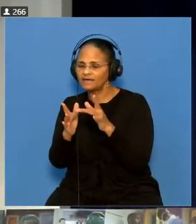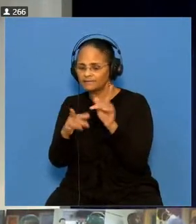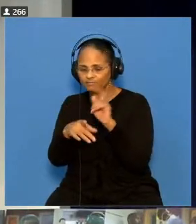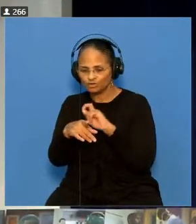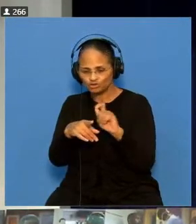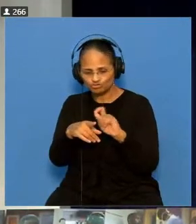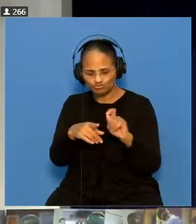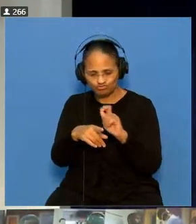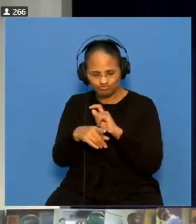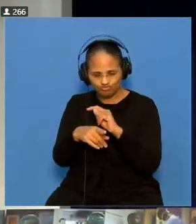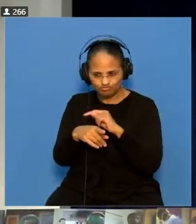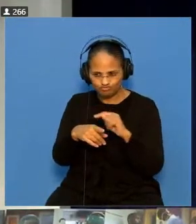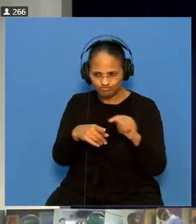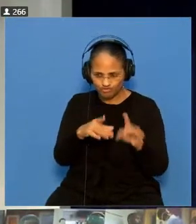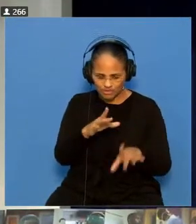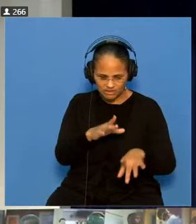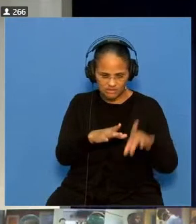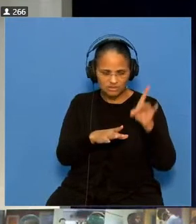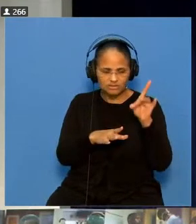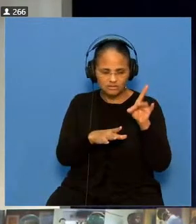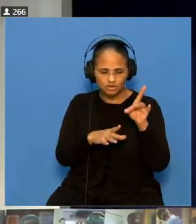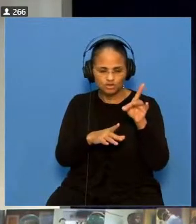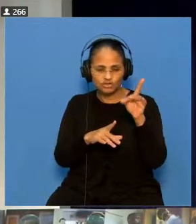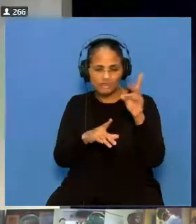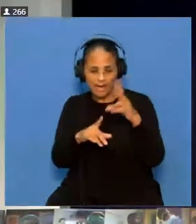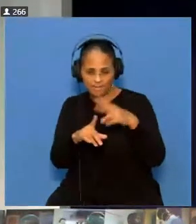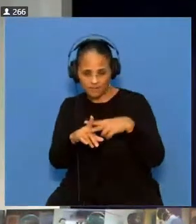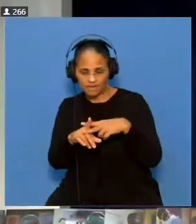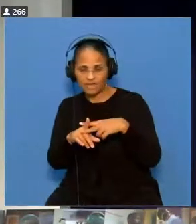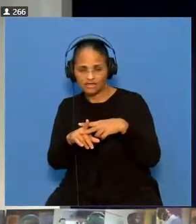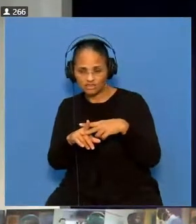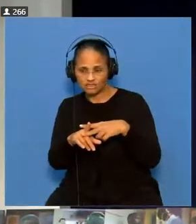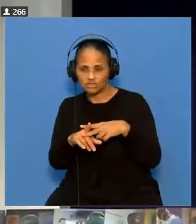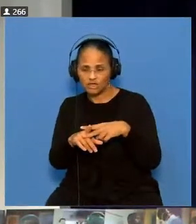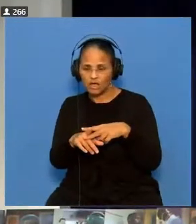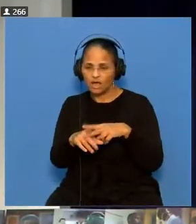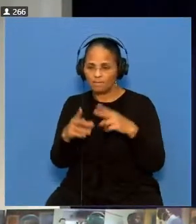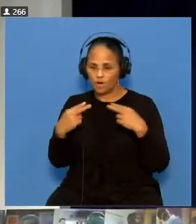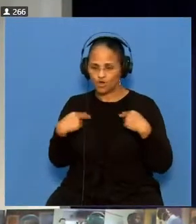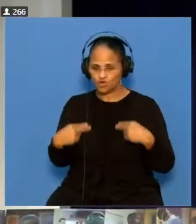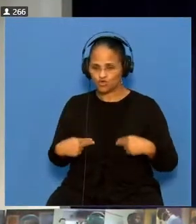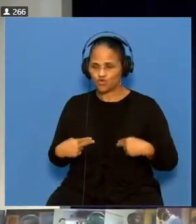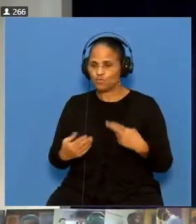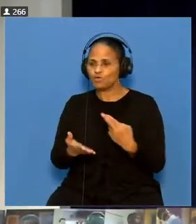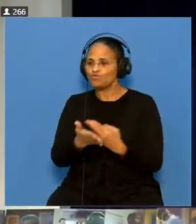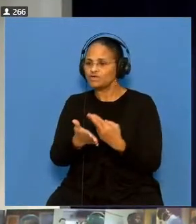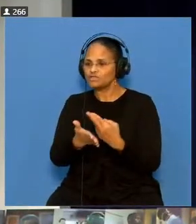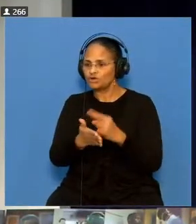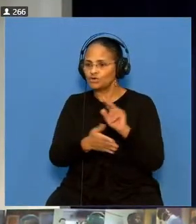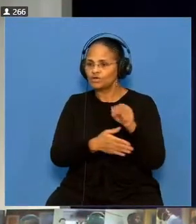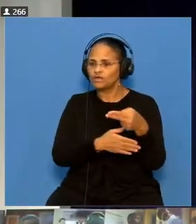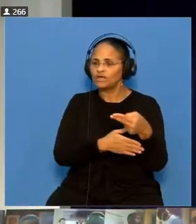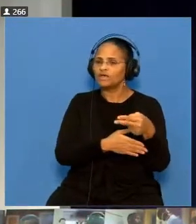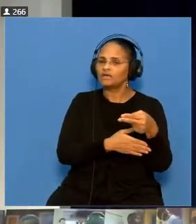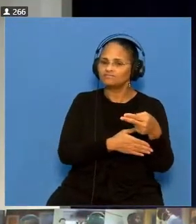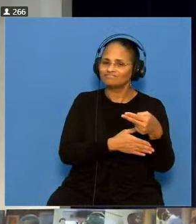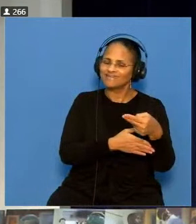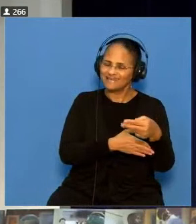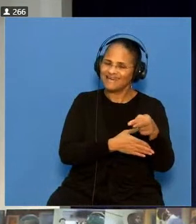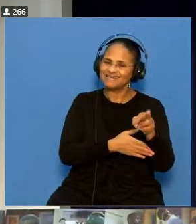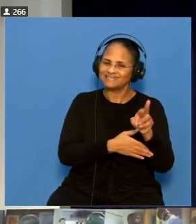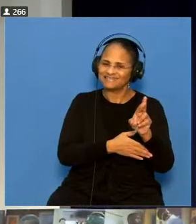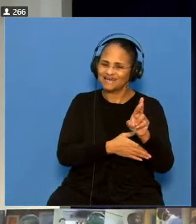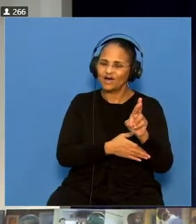utilize an application as opposed to human resources. So that's why we're certainly encouraging persons to download